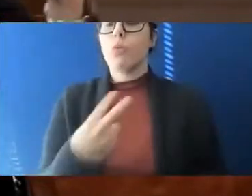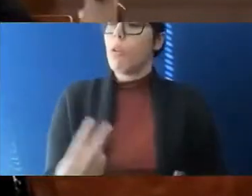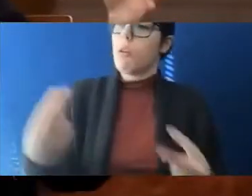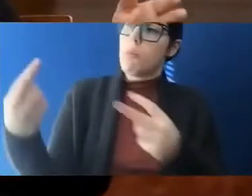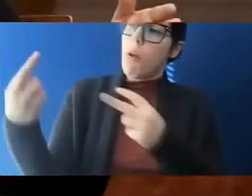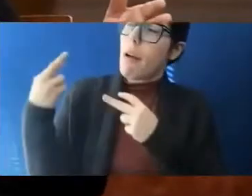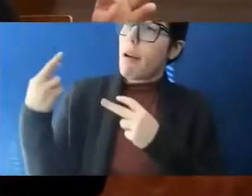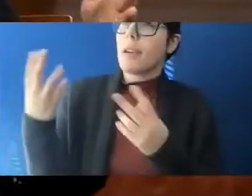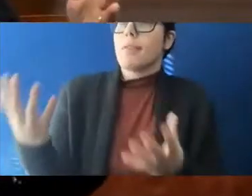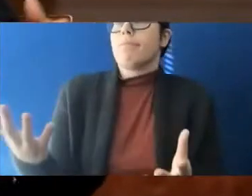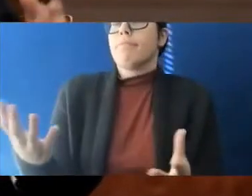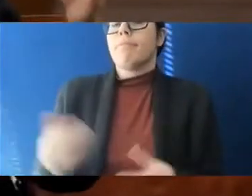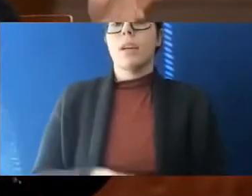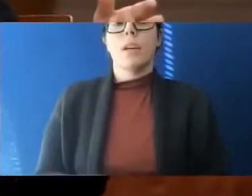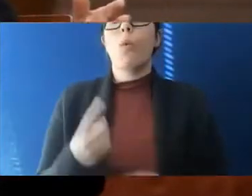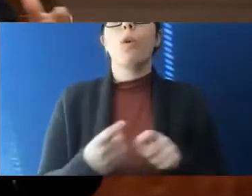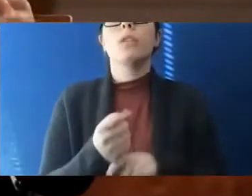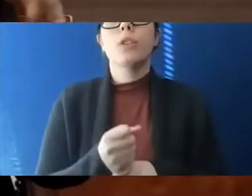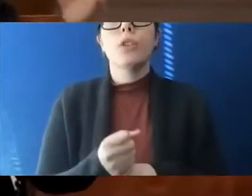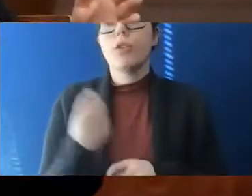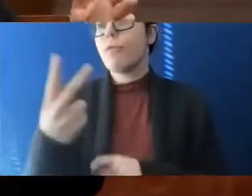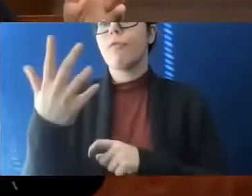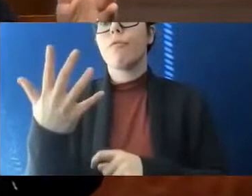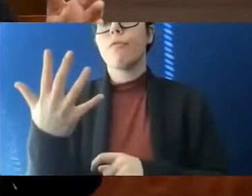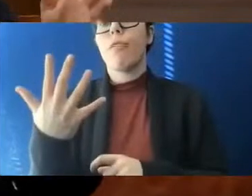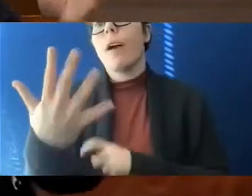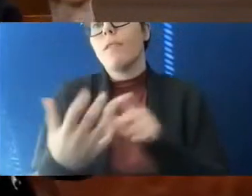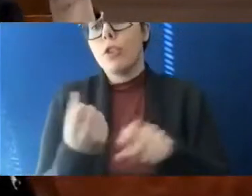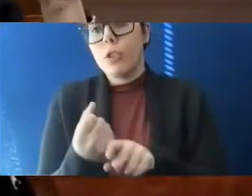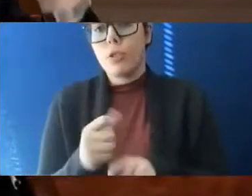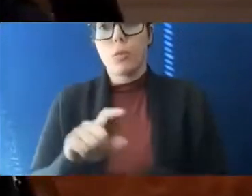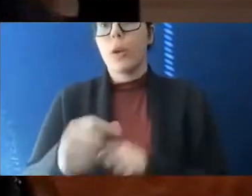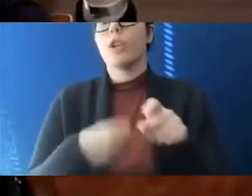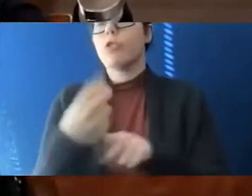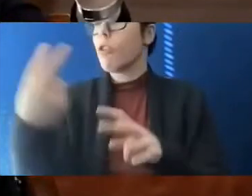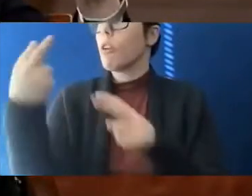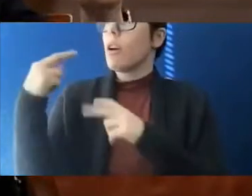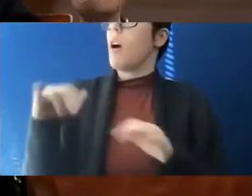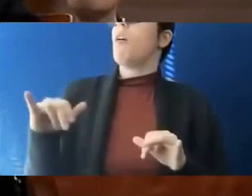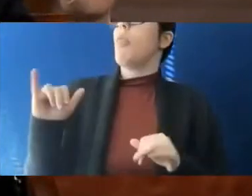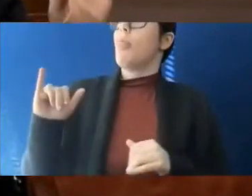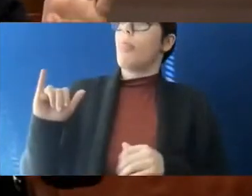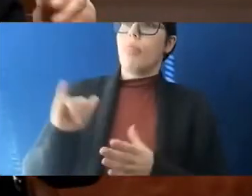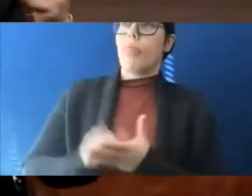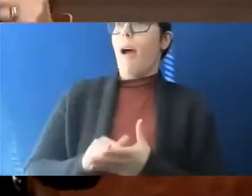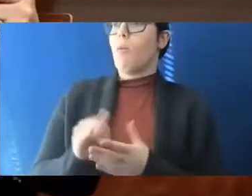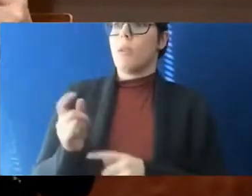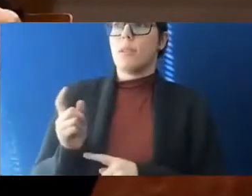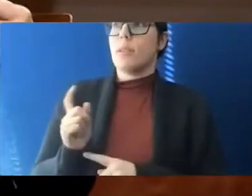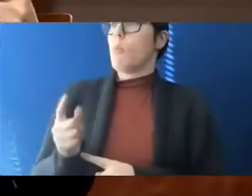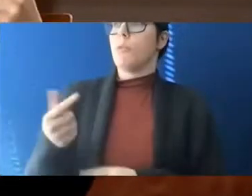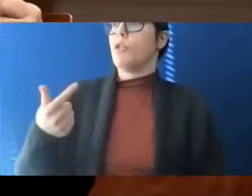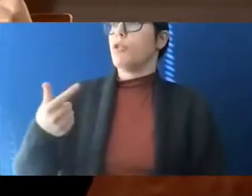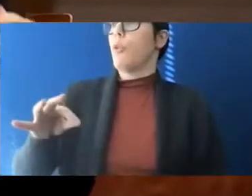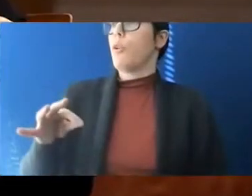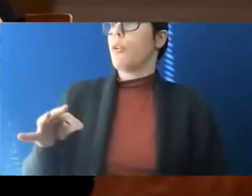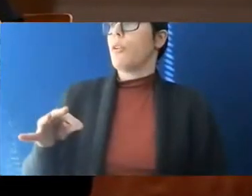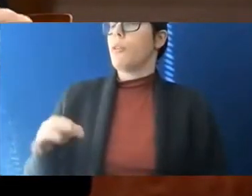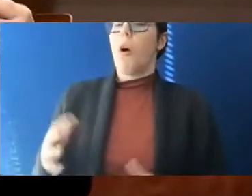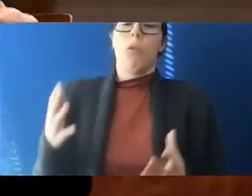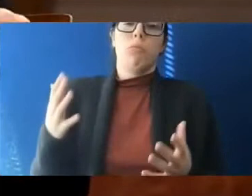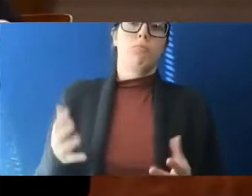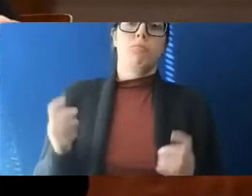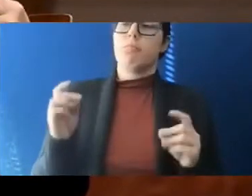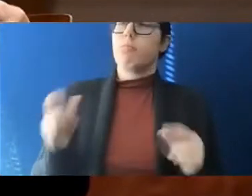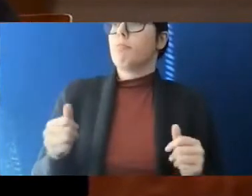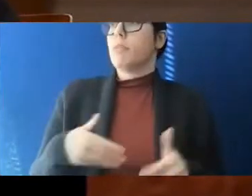in a year or 5 years or 20 and think that was the George Floyd moment. We need to hold